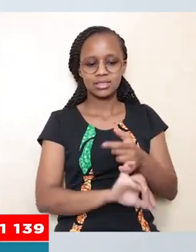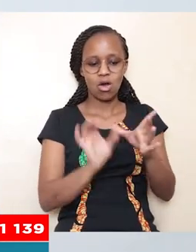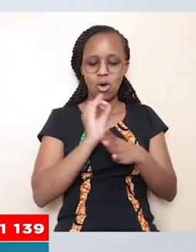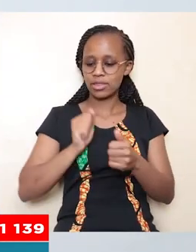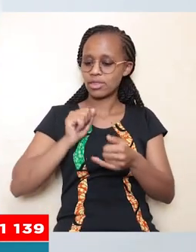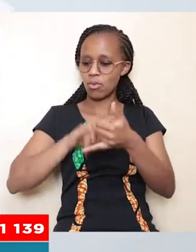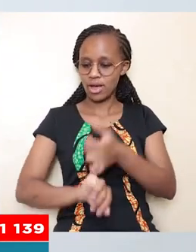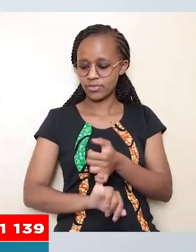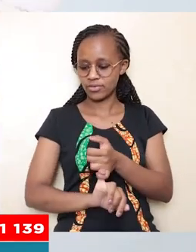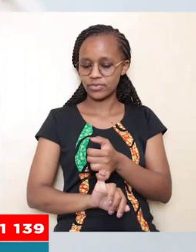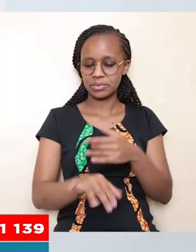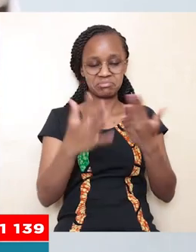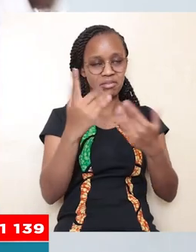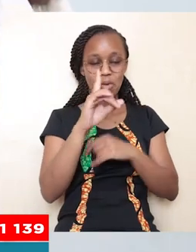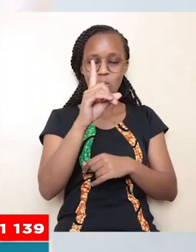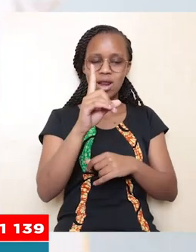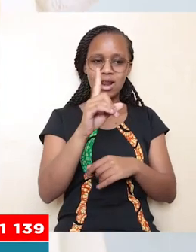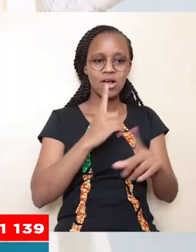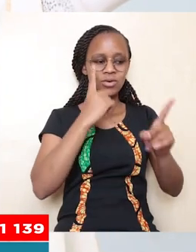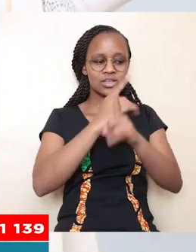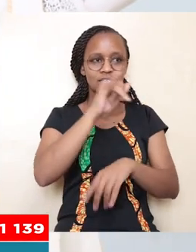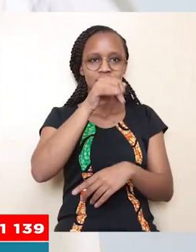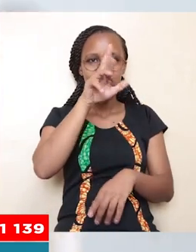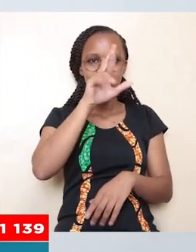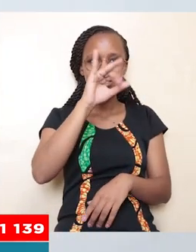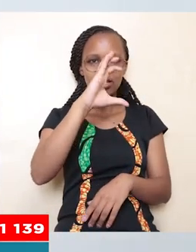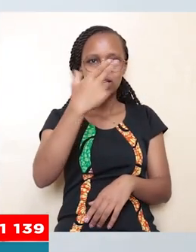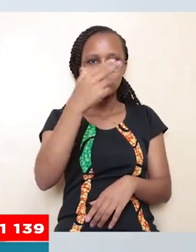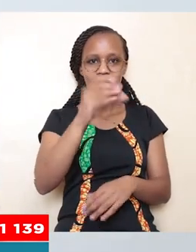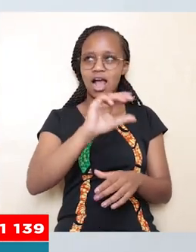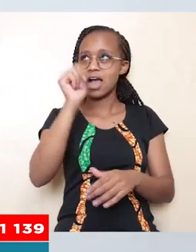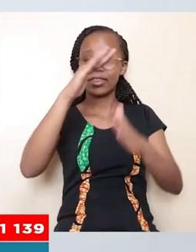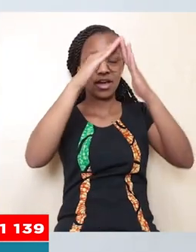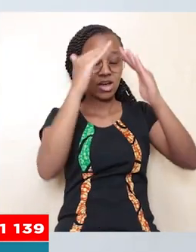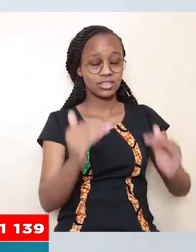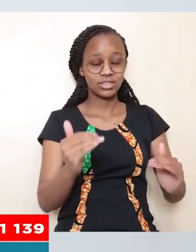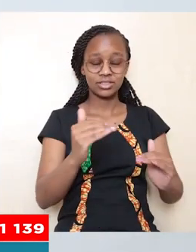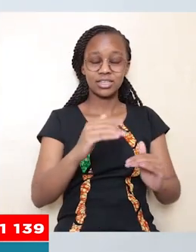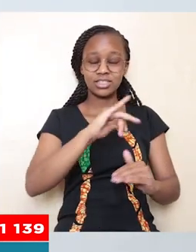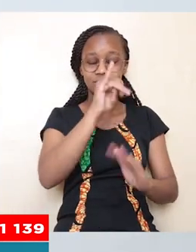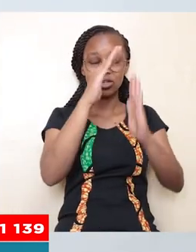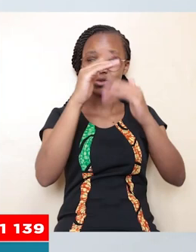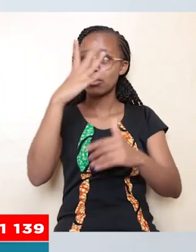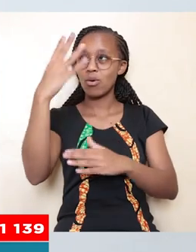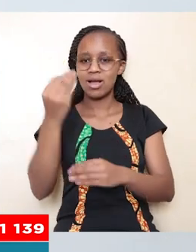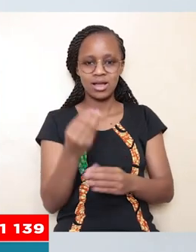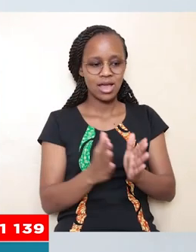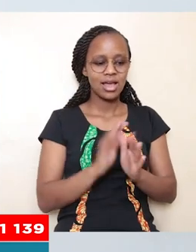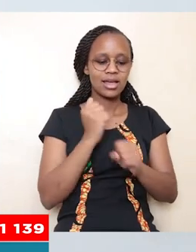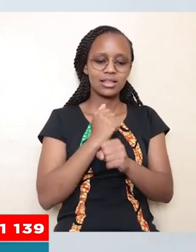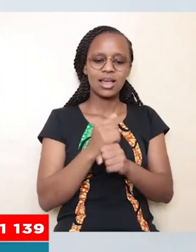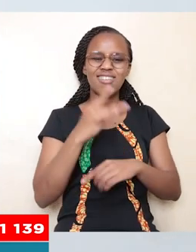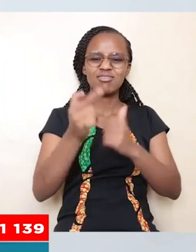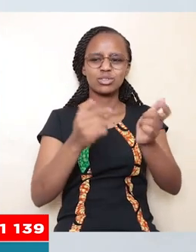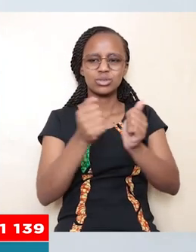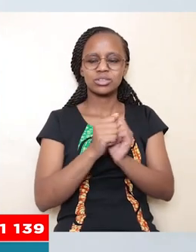the wife, each one, either of them is facing Jericho and the other one is facing Jerusalem. At that point, then they can't move